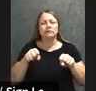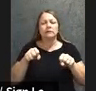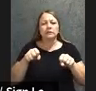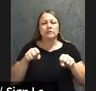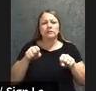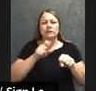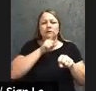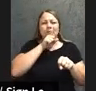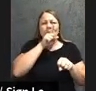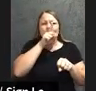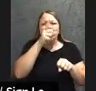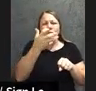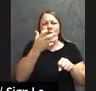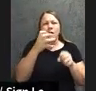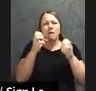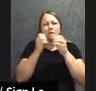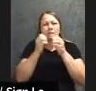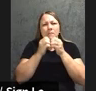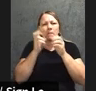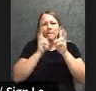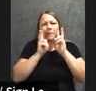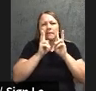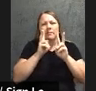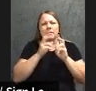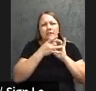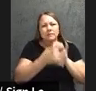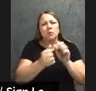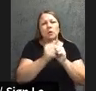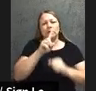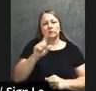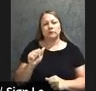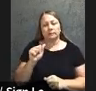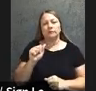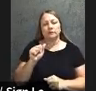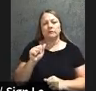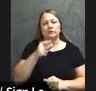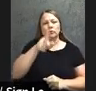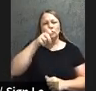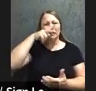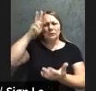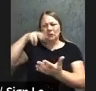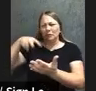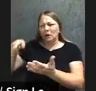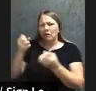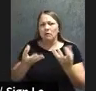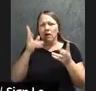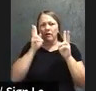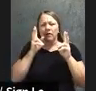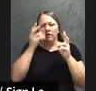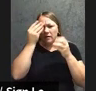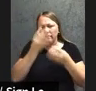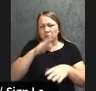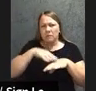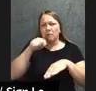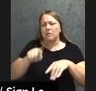out information for people with disabilities. First and foremost, this page you see here that shows community transmission levels.